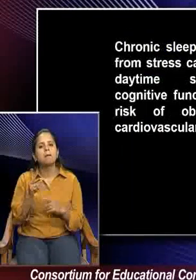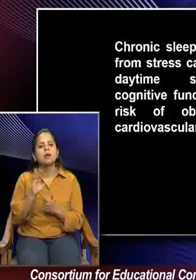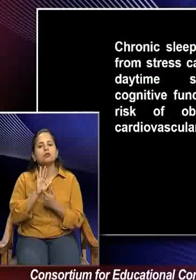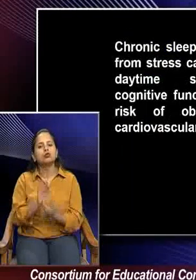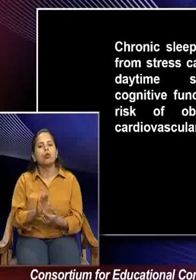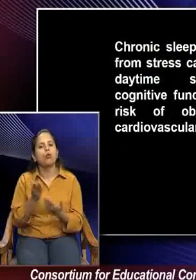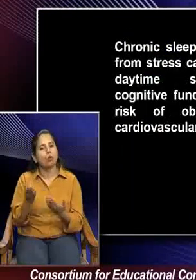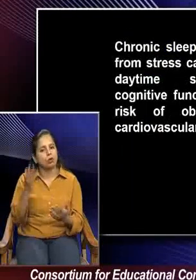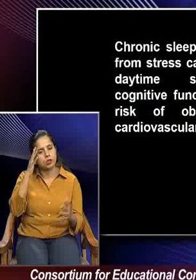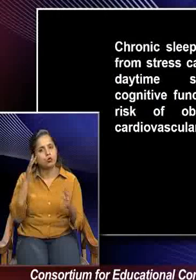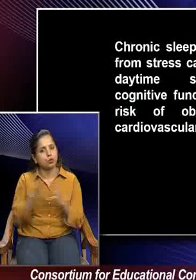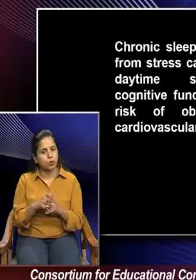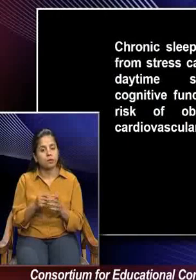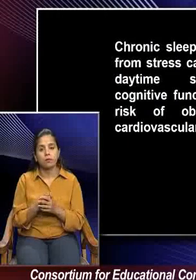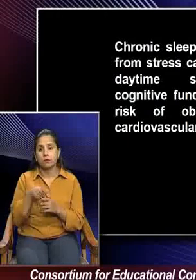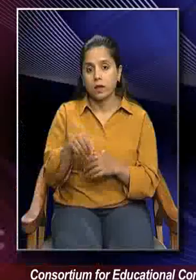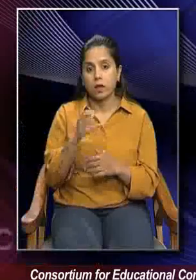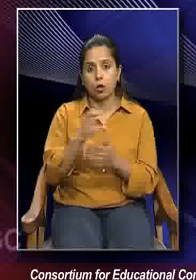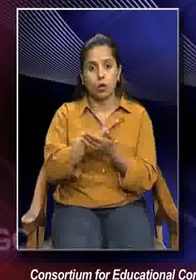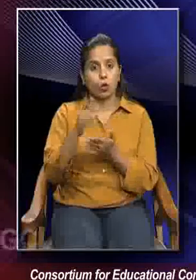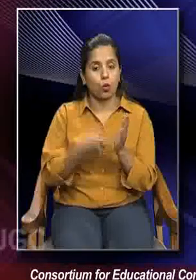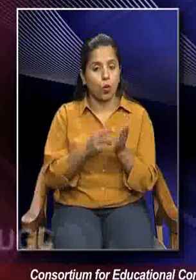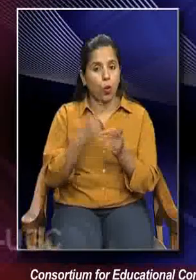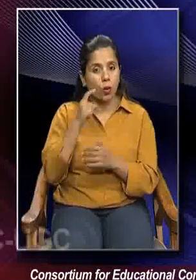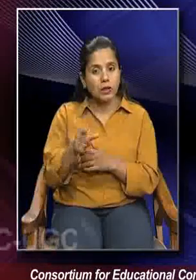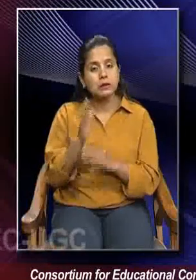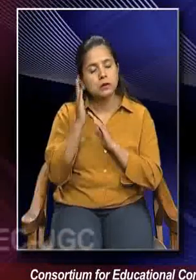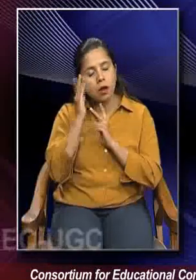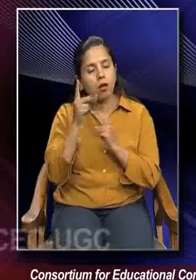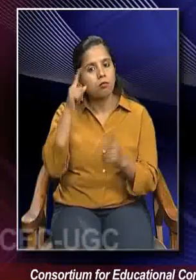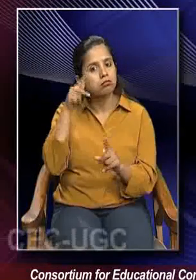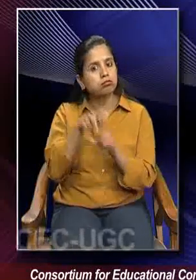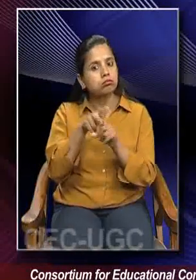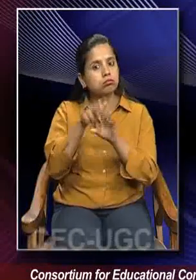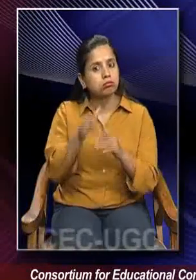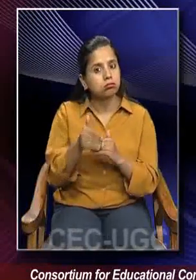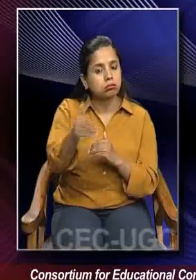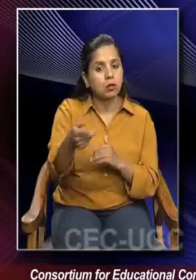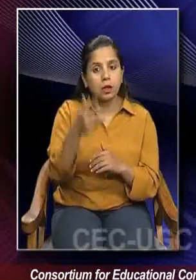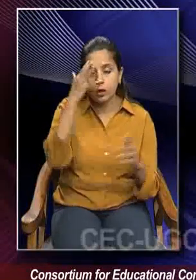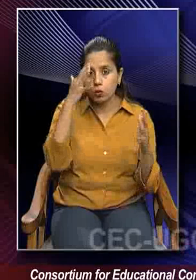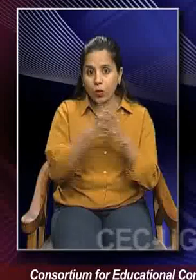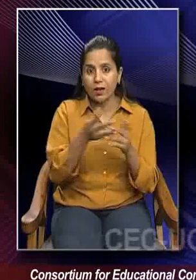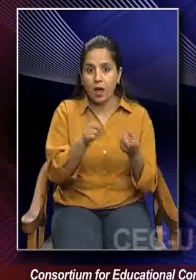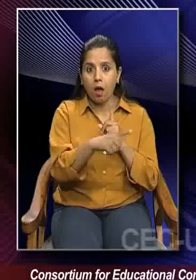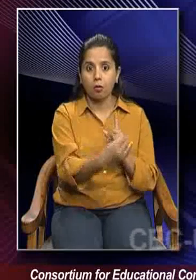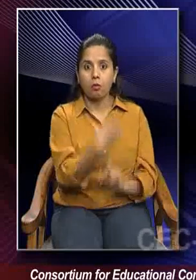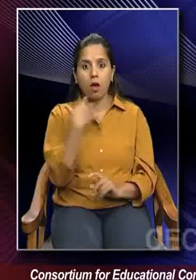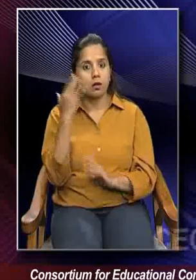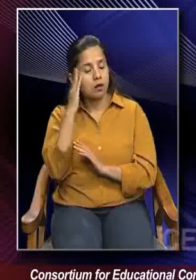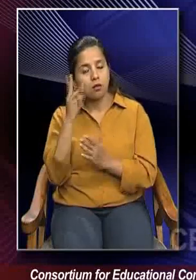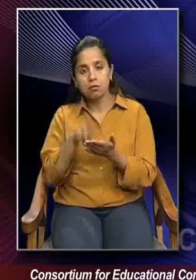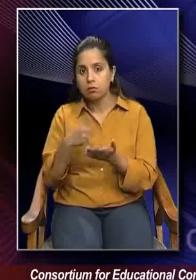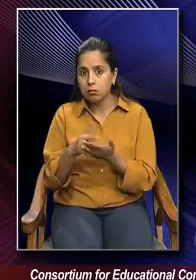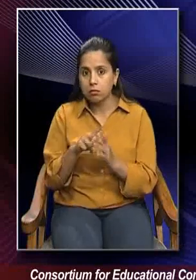manifestation. Chronic sleep disturbances resulting from stress can contribute